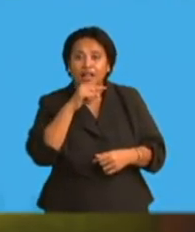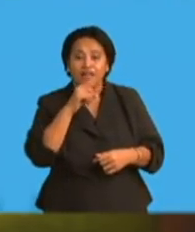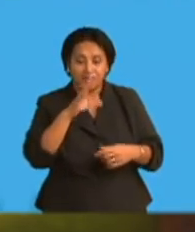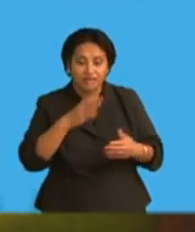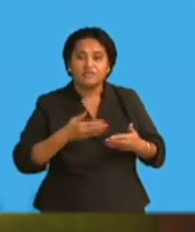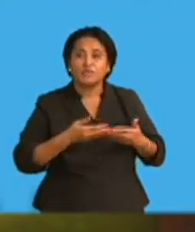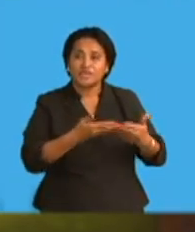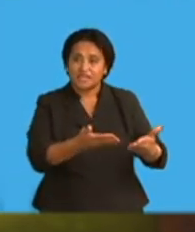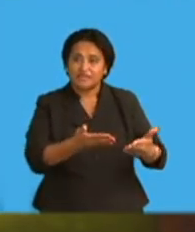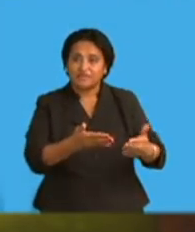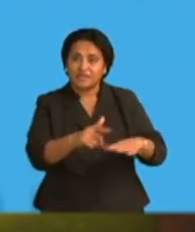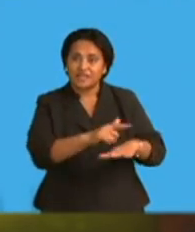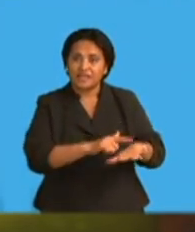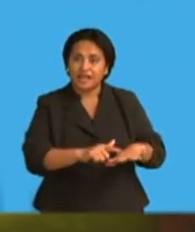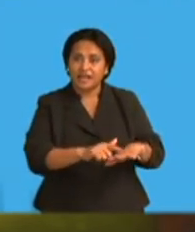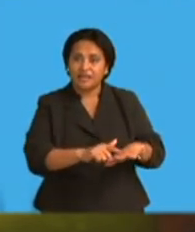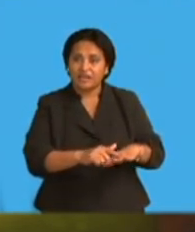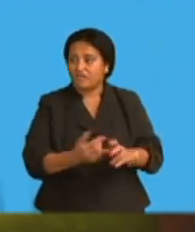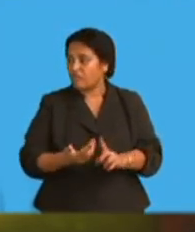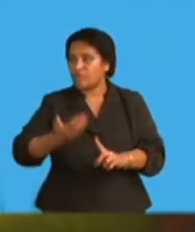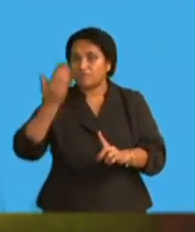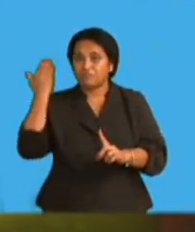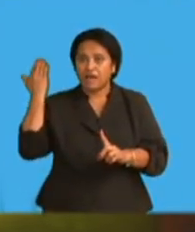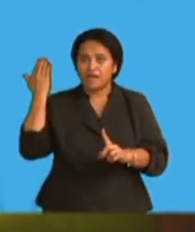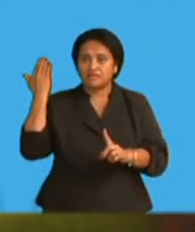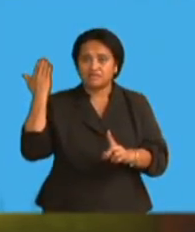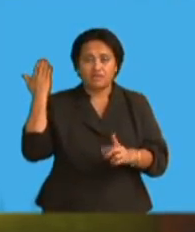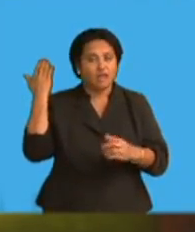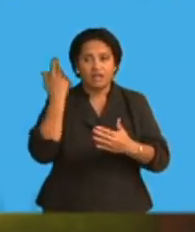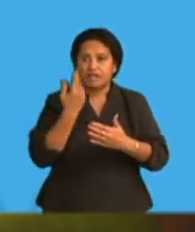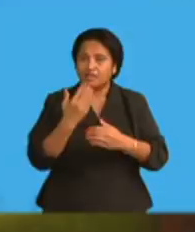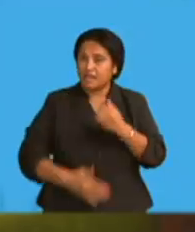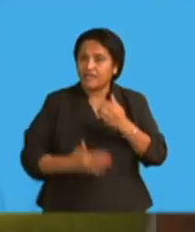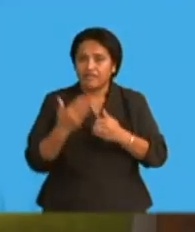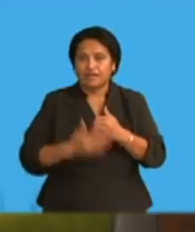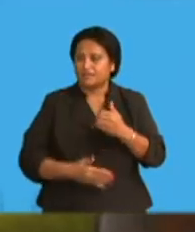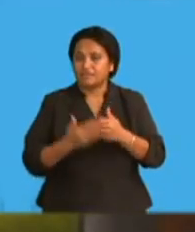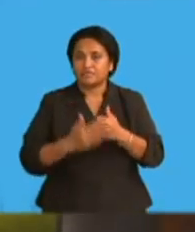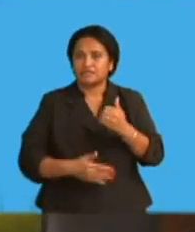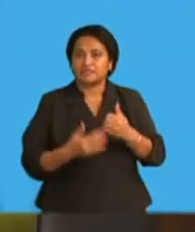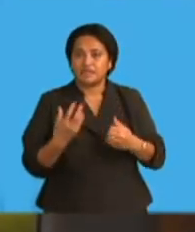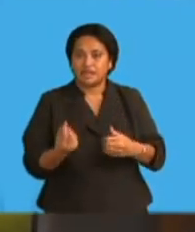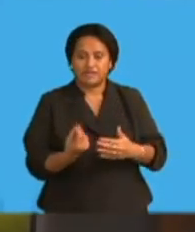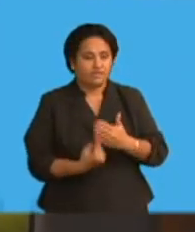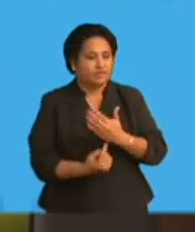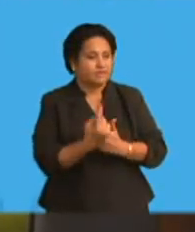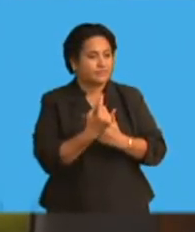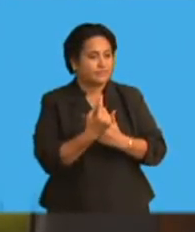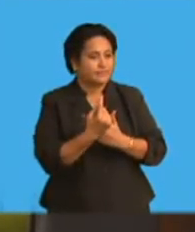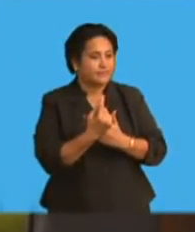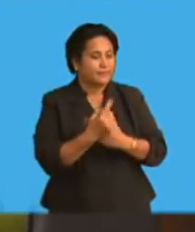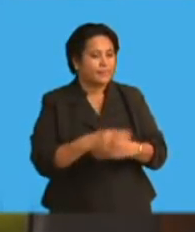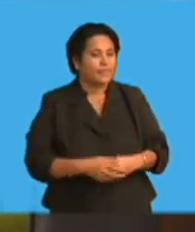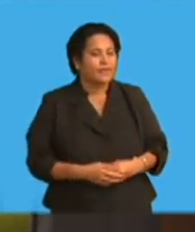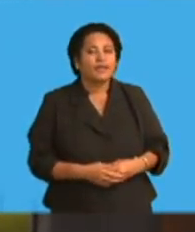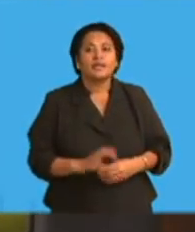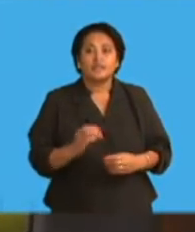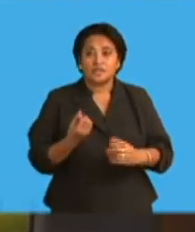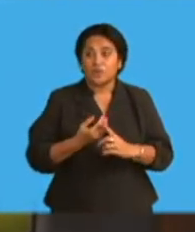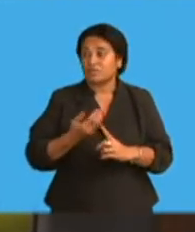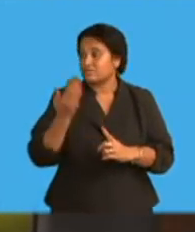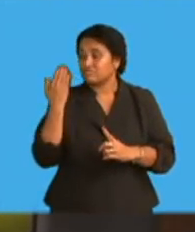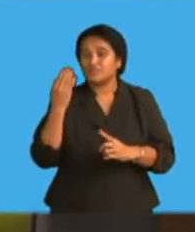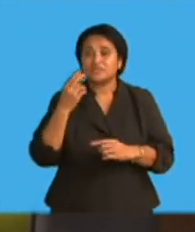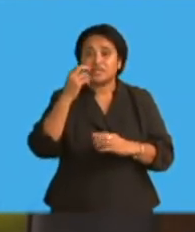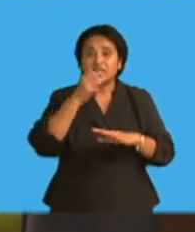for the past 40 years. Madam Speaker, this is the point. The previous governments did